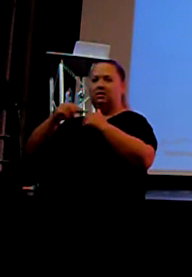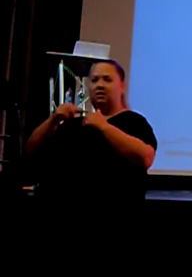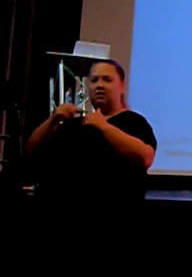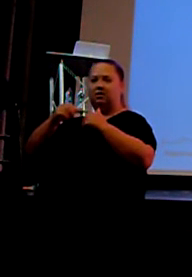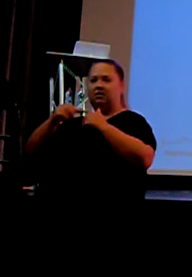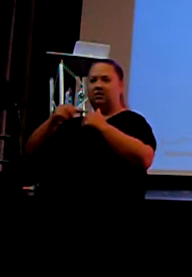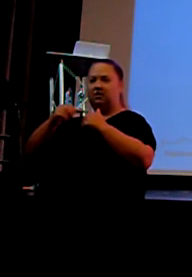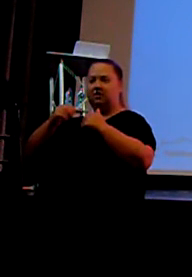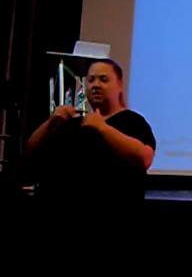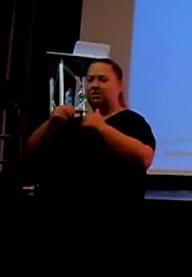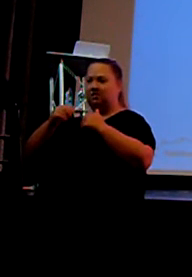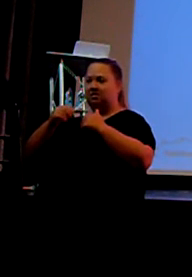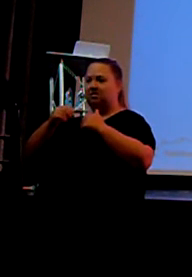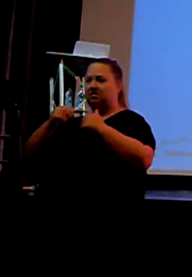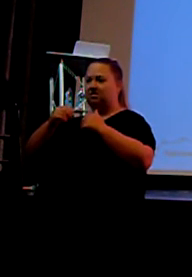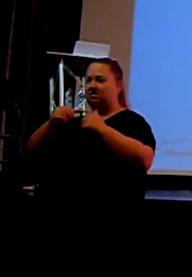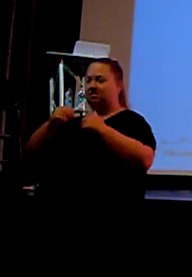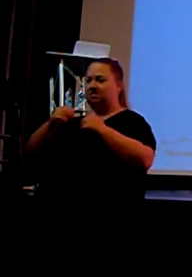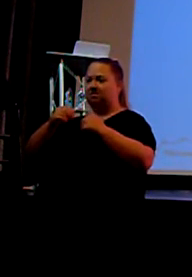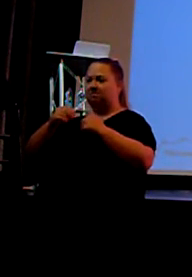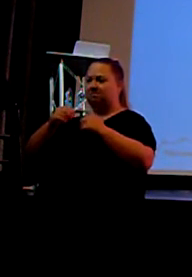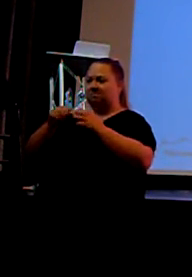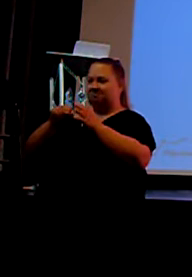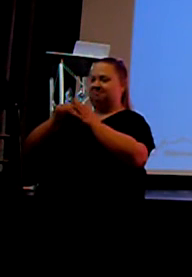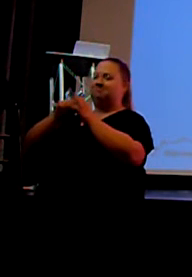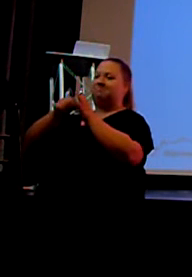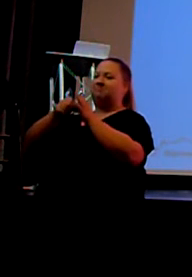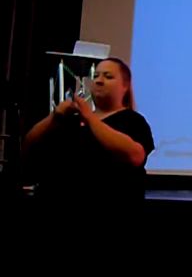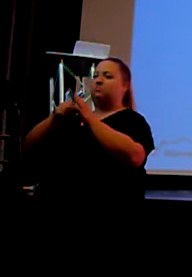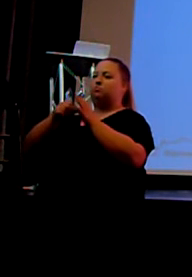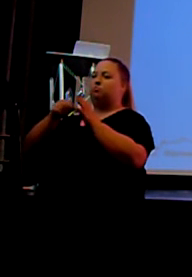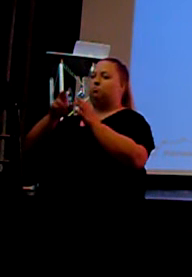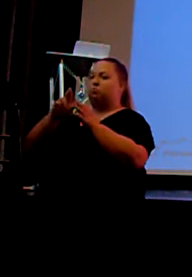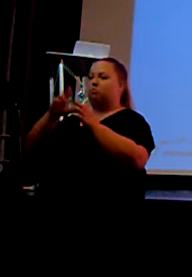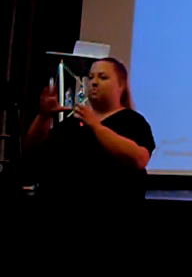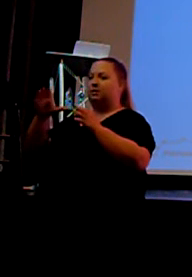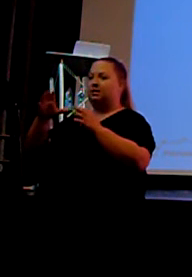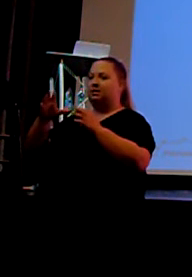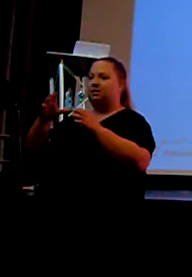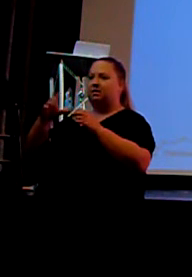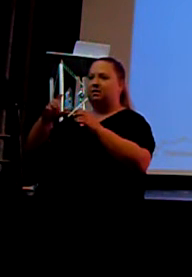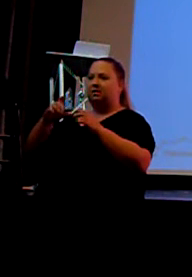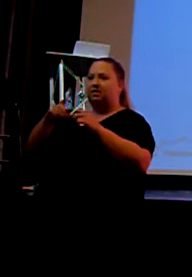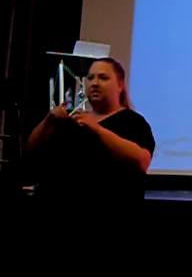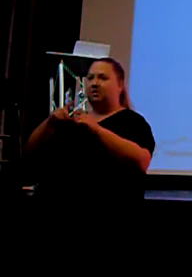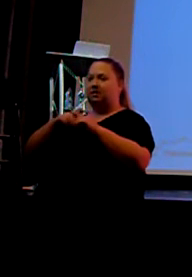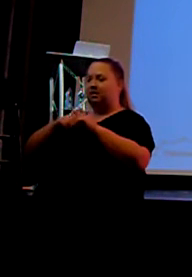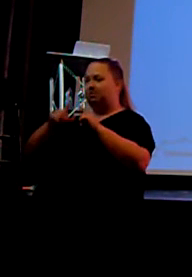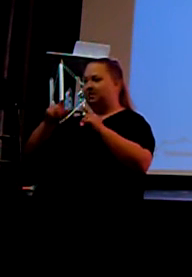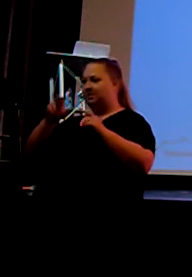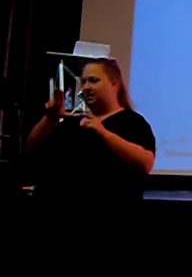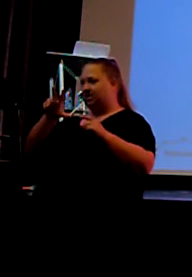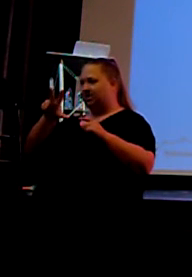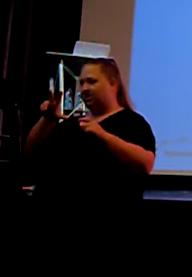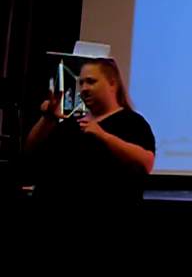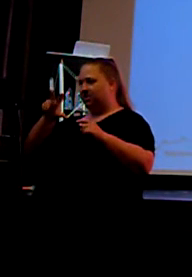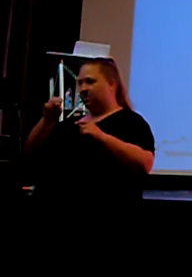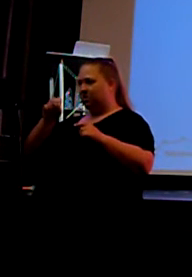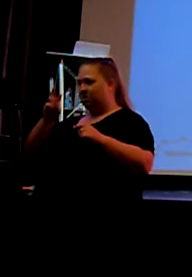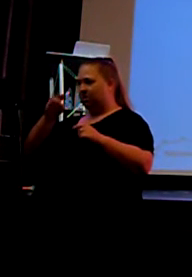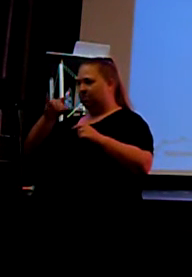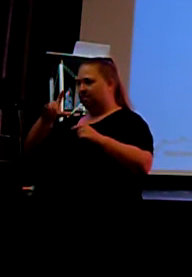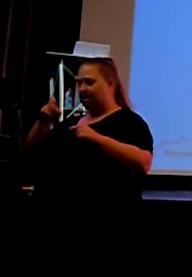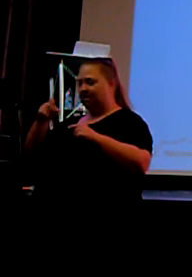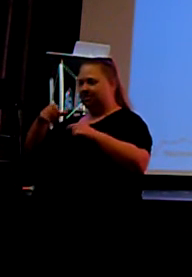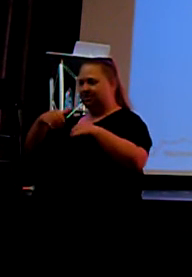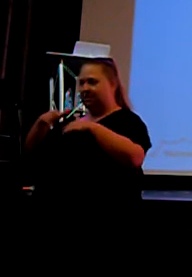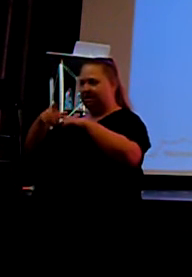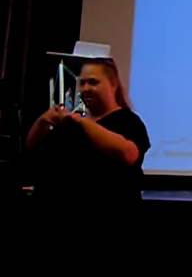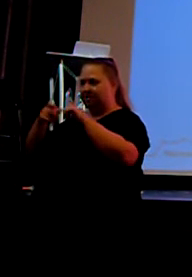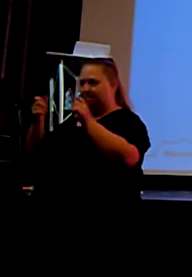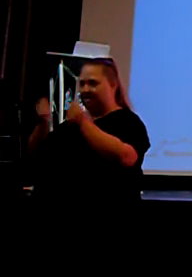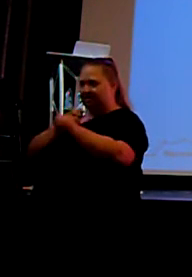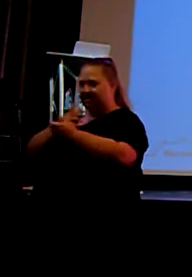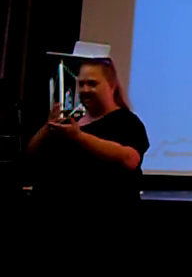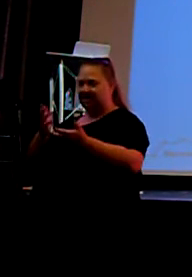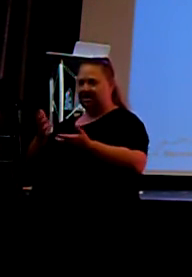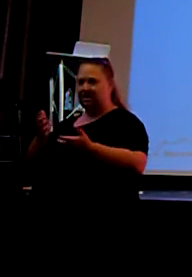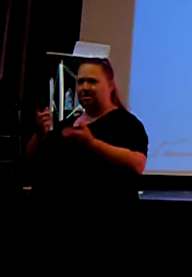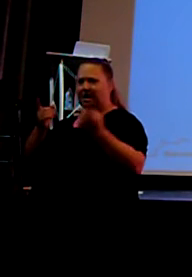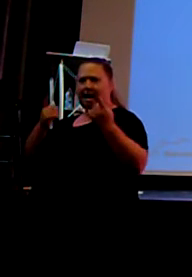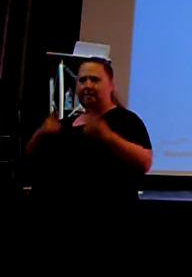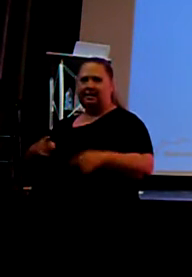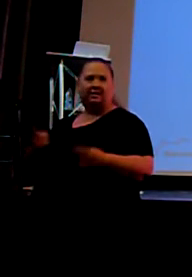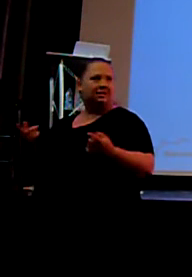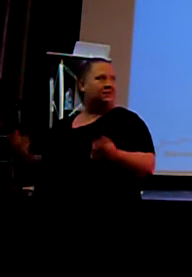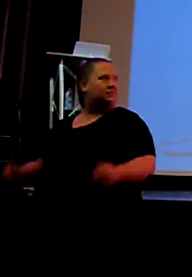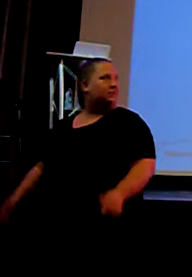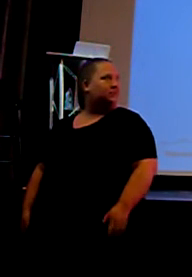insistence of Royal Caribbean, yet it's 30 miles away from all the attractions. What happened?